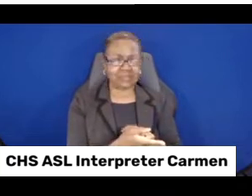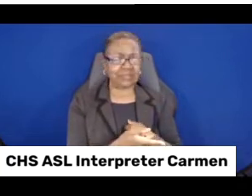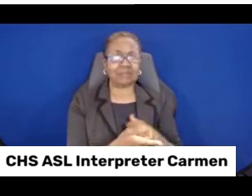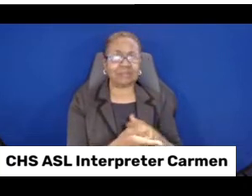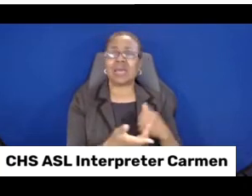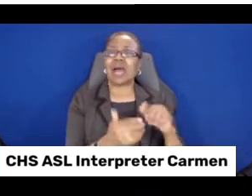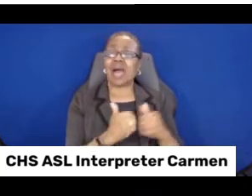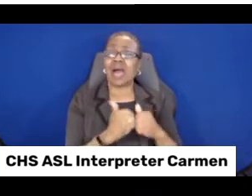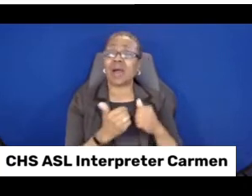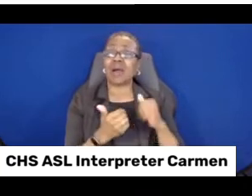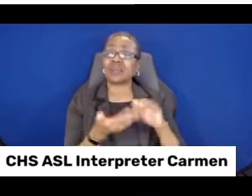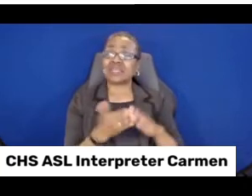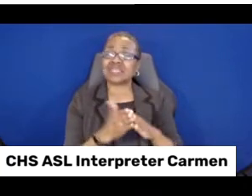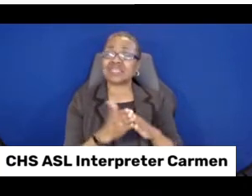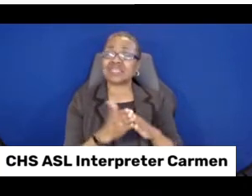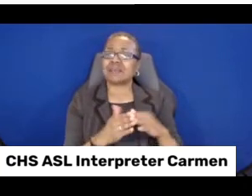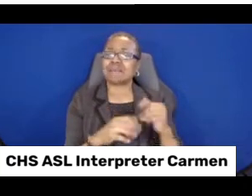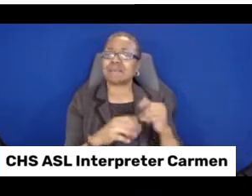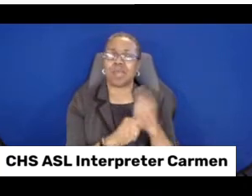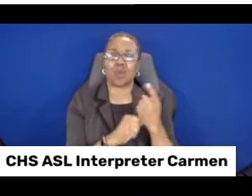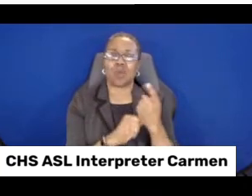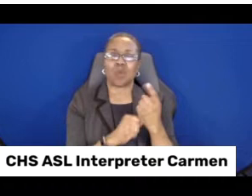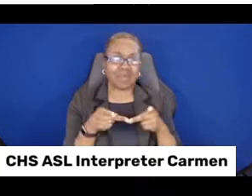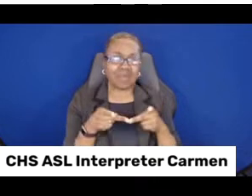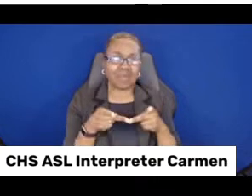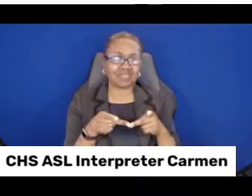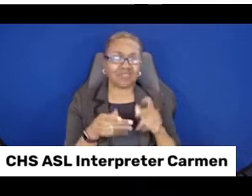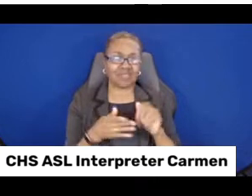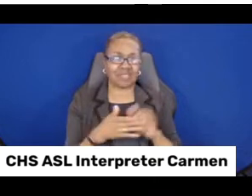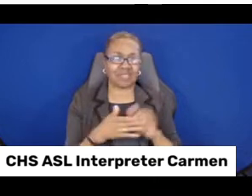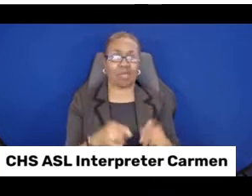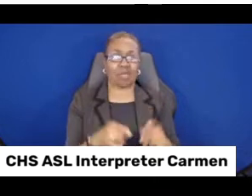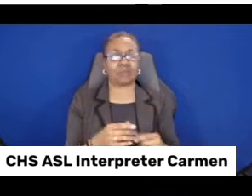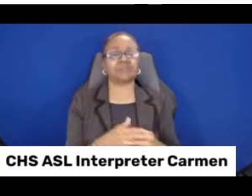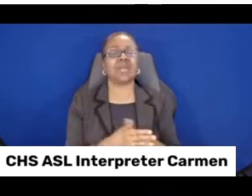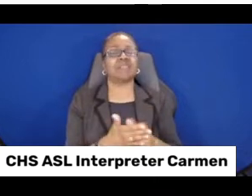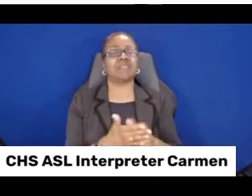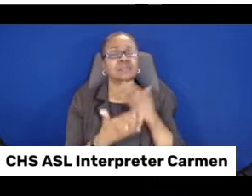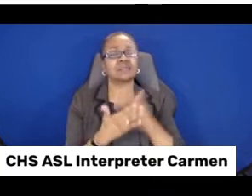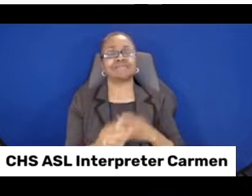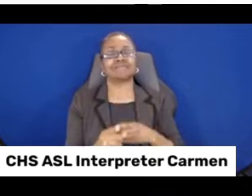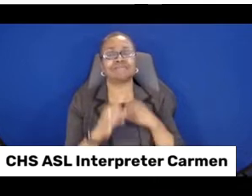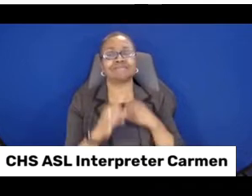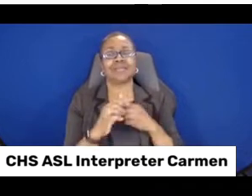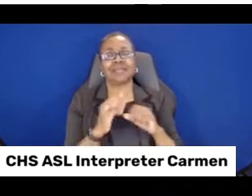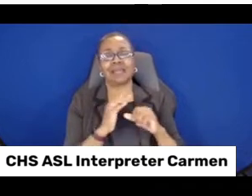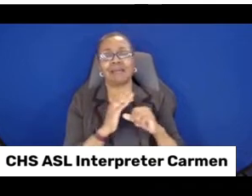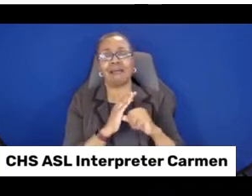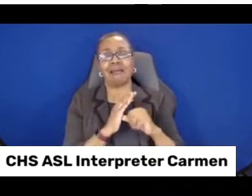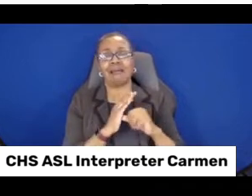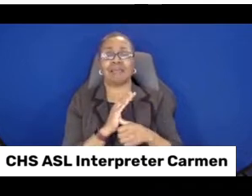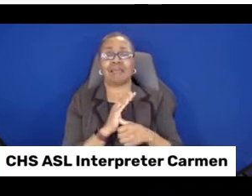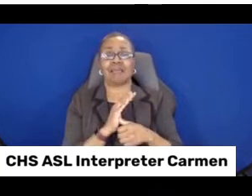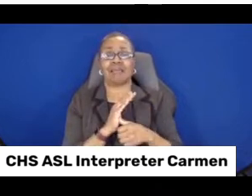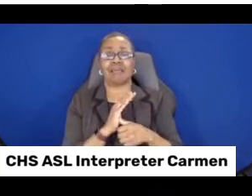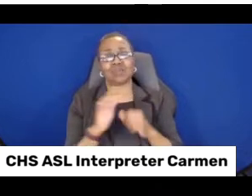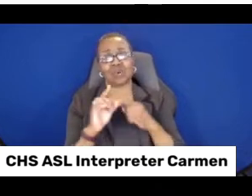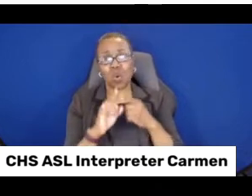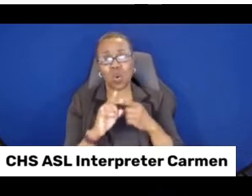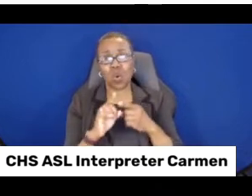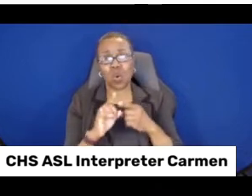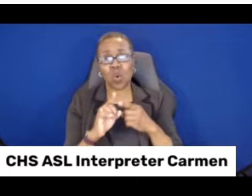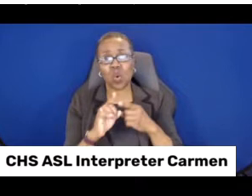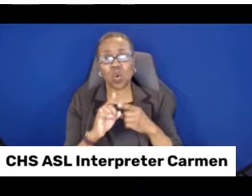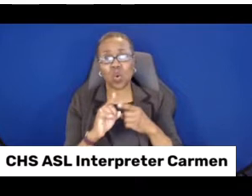that? And I think this is a great objective that highlights the goal of the Food Equity Council of bringing everybody together to the table